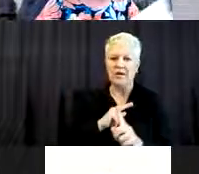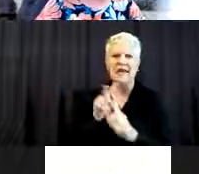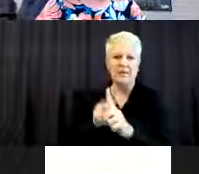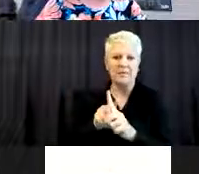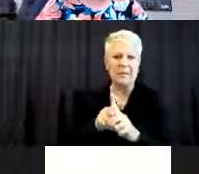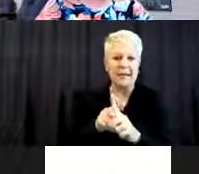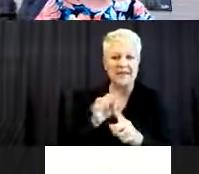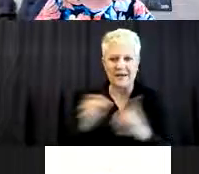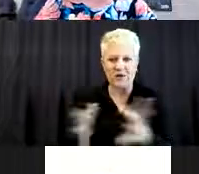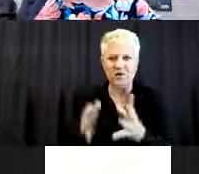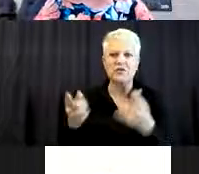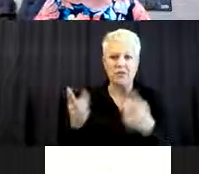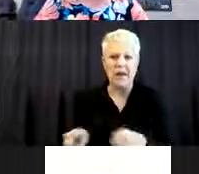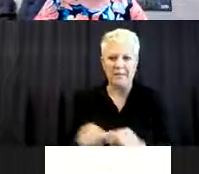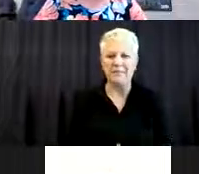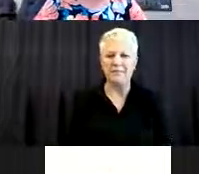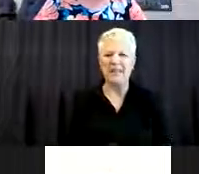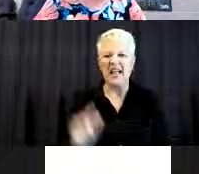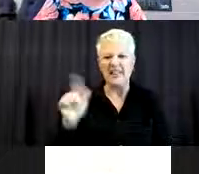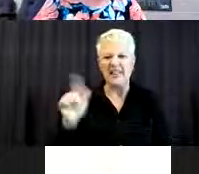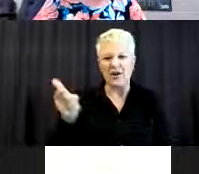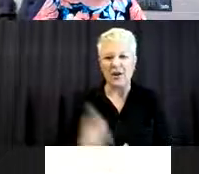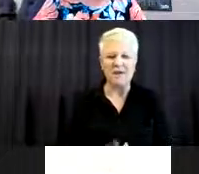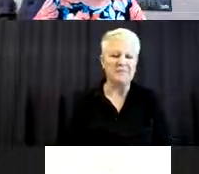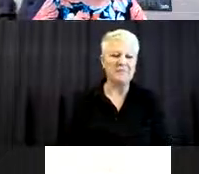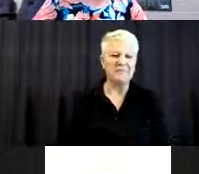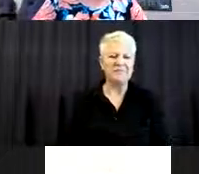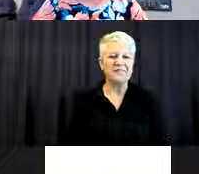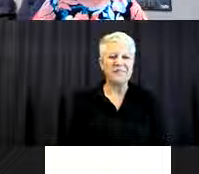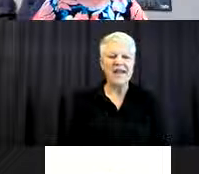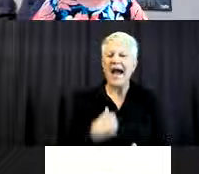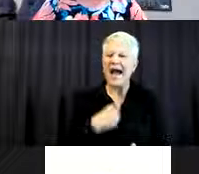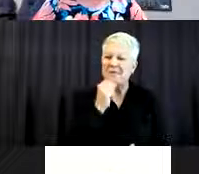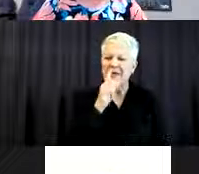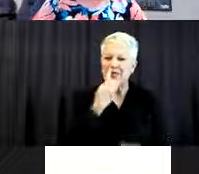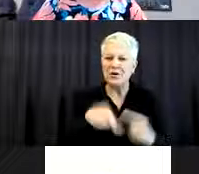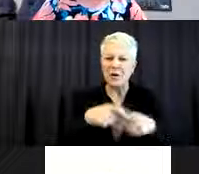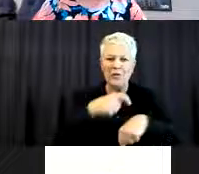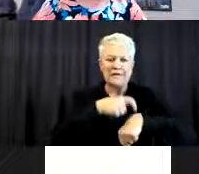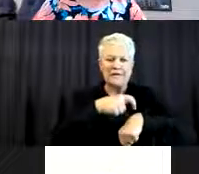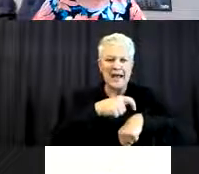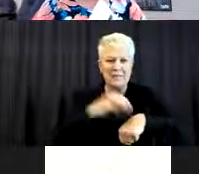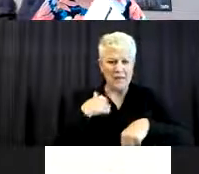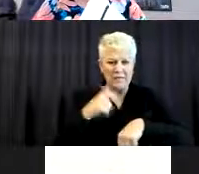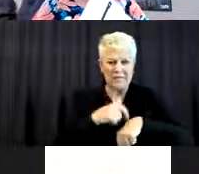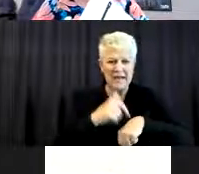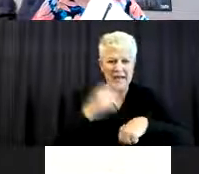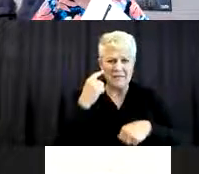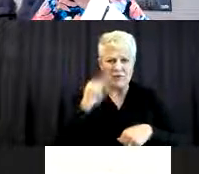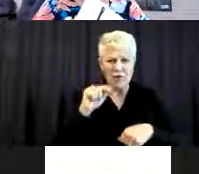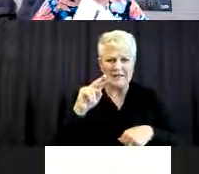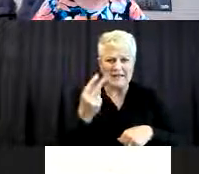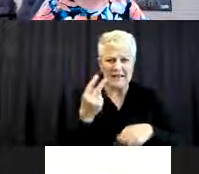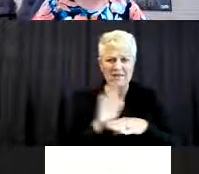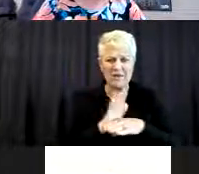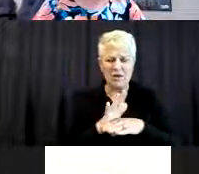and encourage to happen later on. I'm not sure about time, if we have time for the second one.